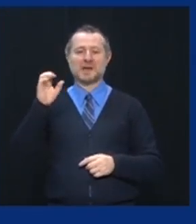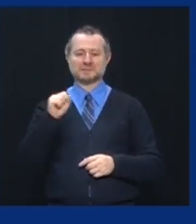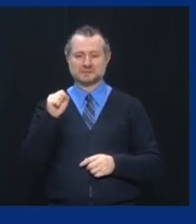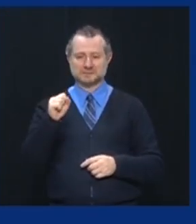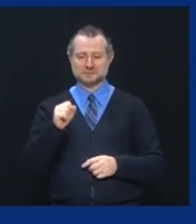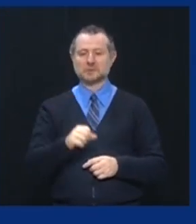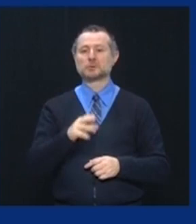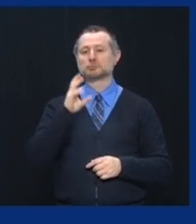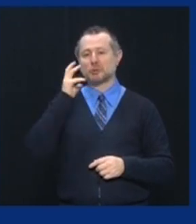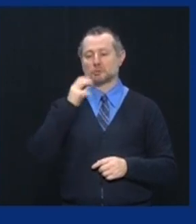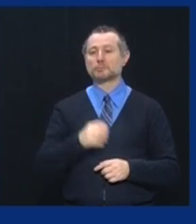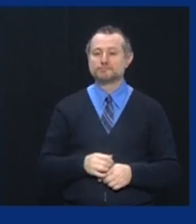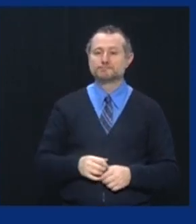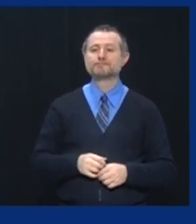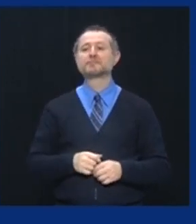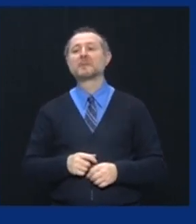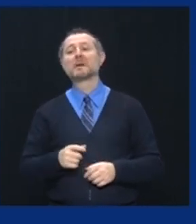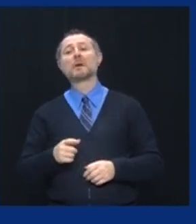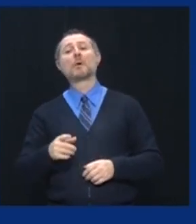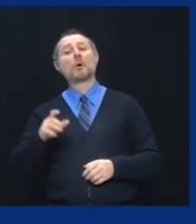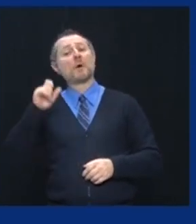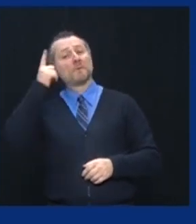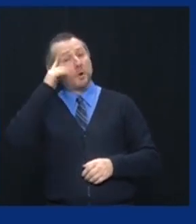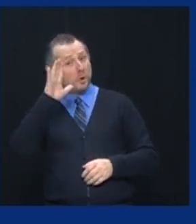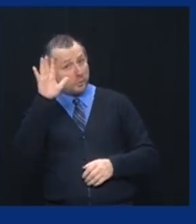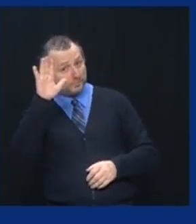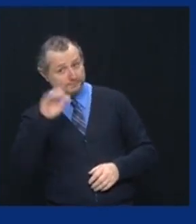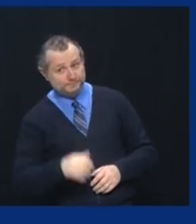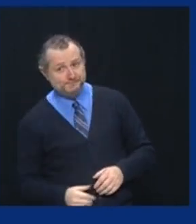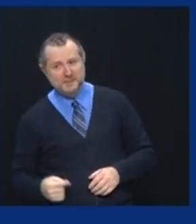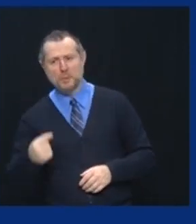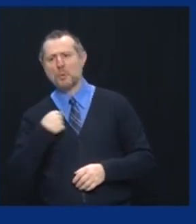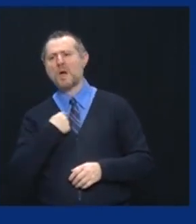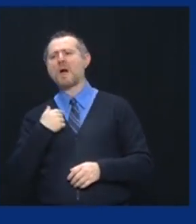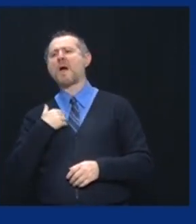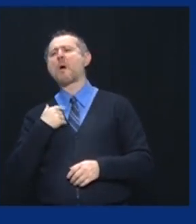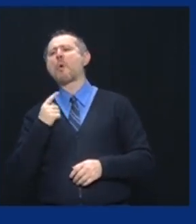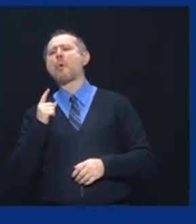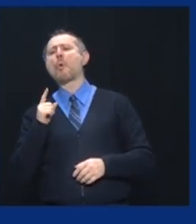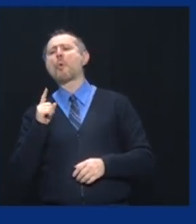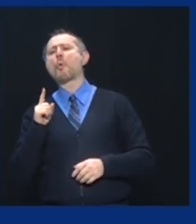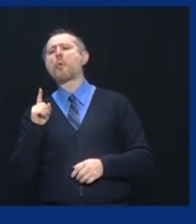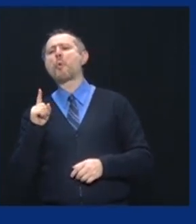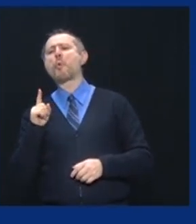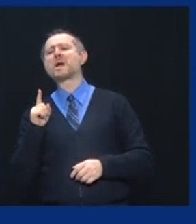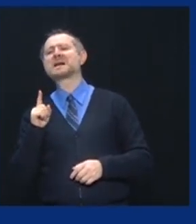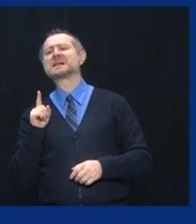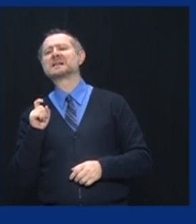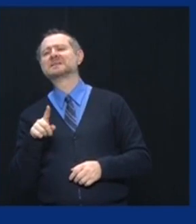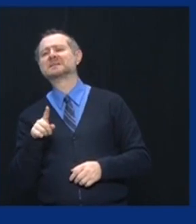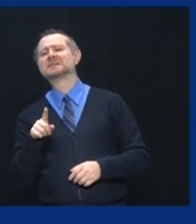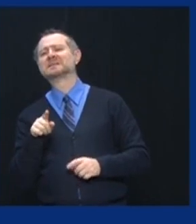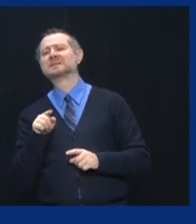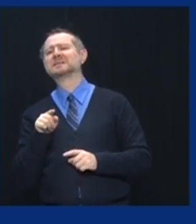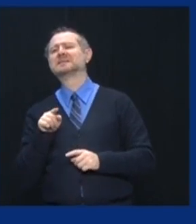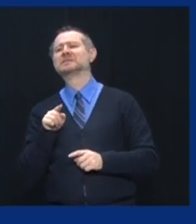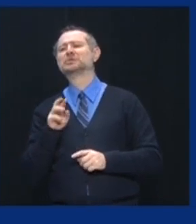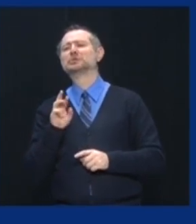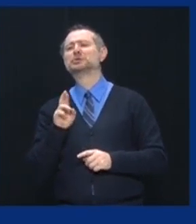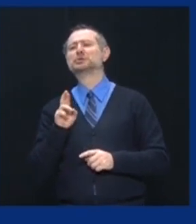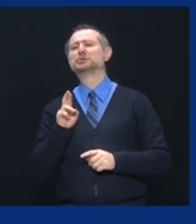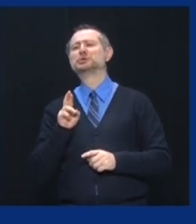Hey, Governor. I've got questions about these retail sites. So a few of them